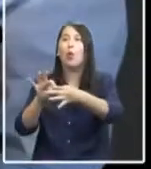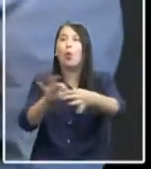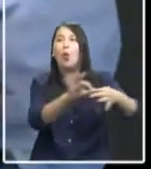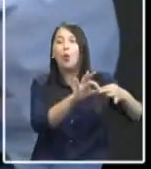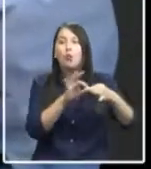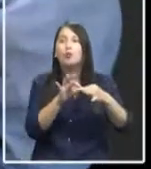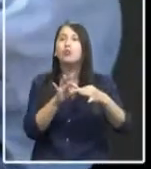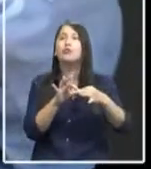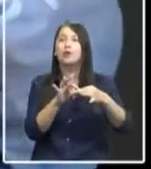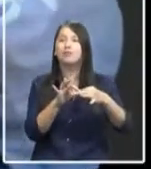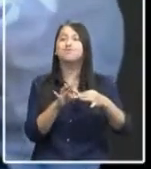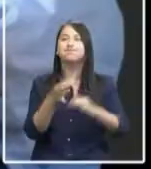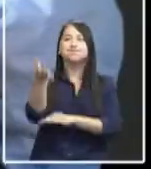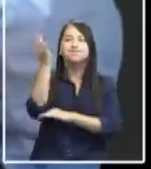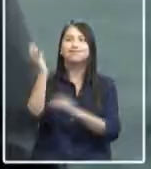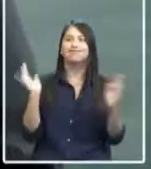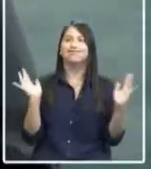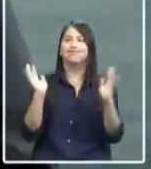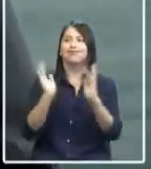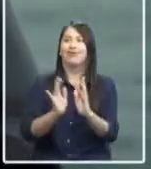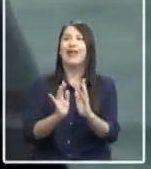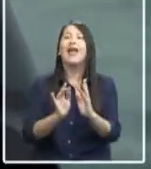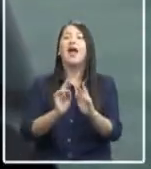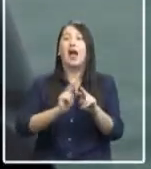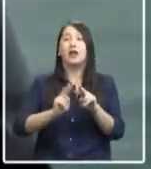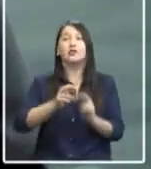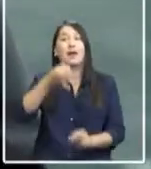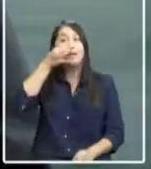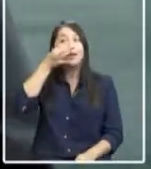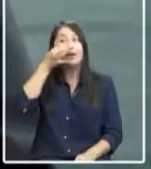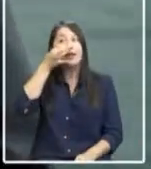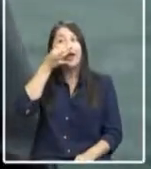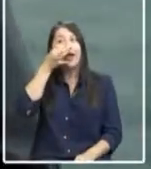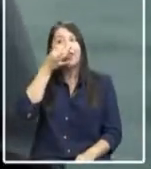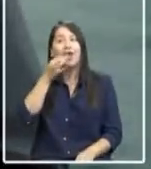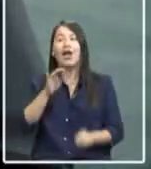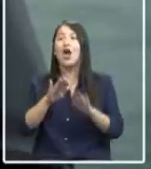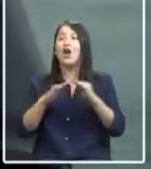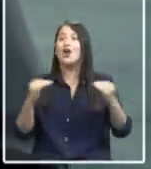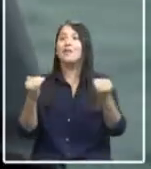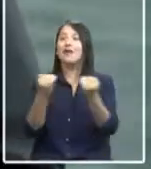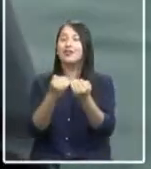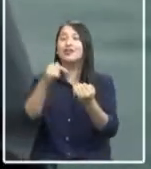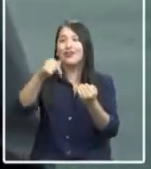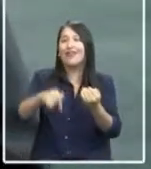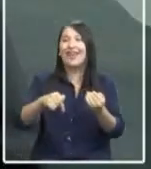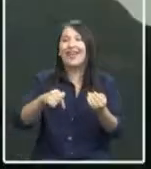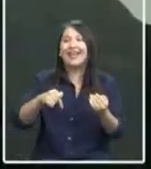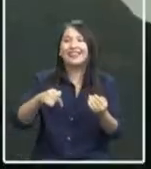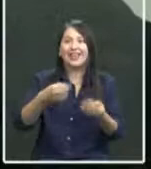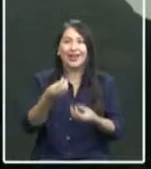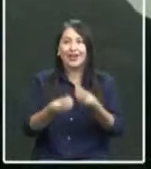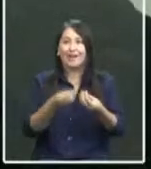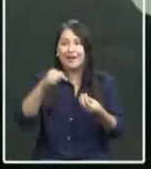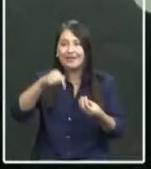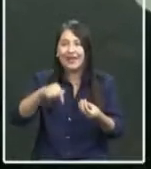are together and put a very converging look on this area.